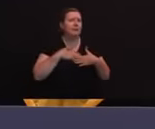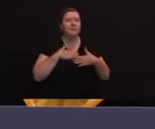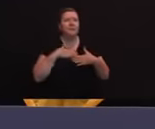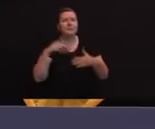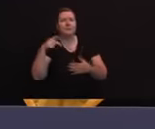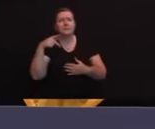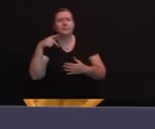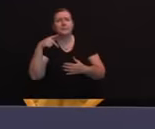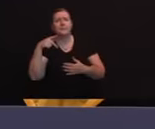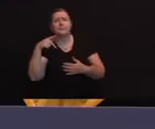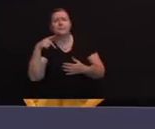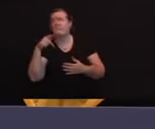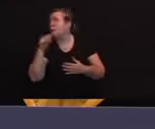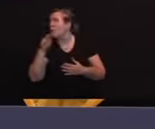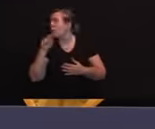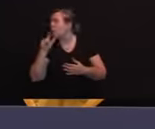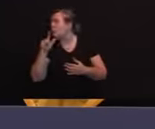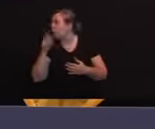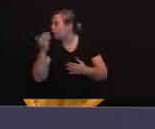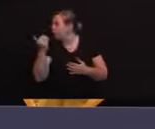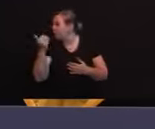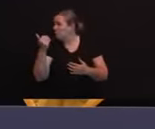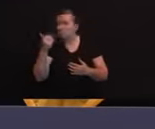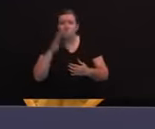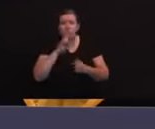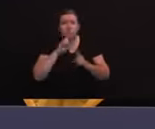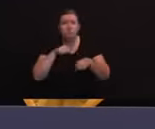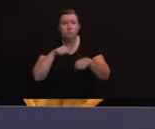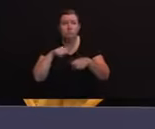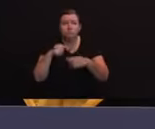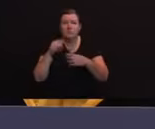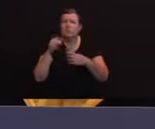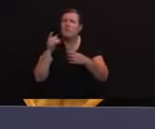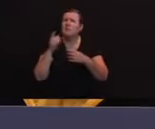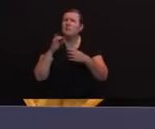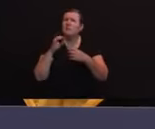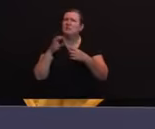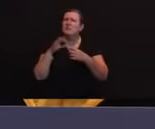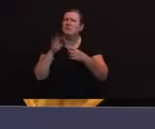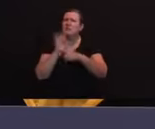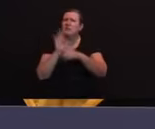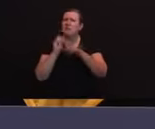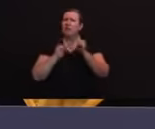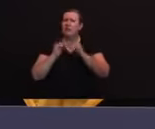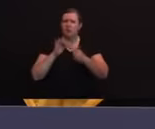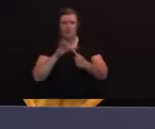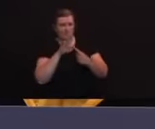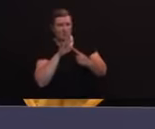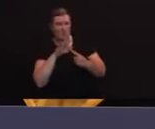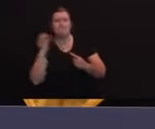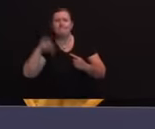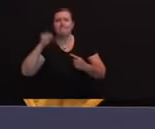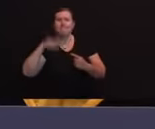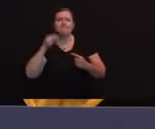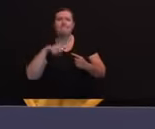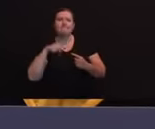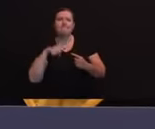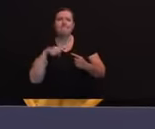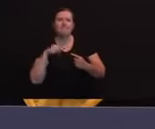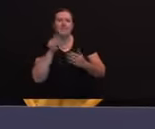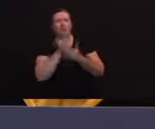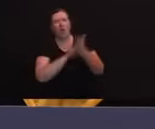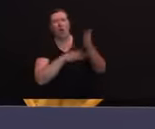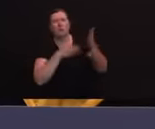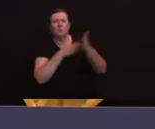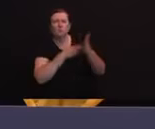comment. Movie theaters is kind of a unique animal here, I know. Sure, and there have been a number of lawsuits suggesting that movie